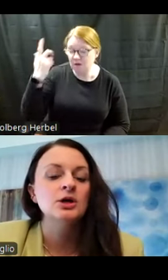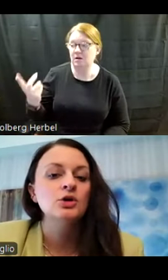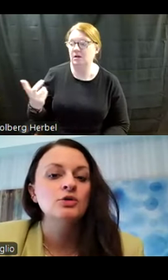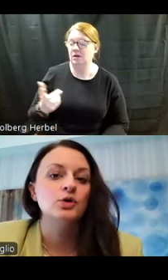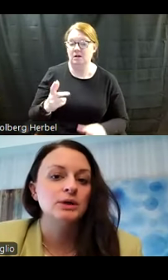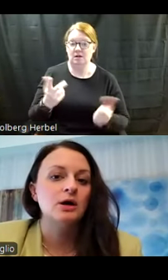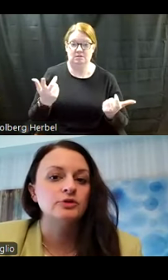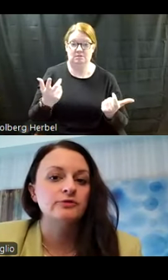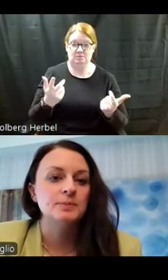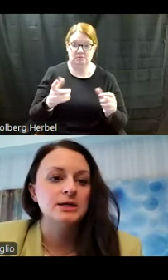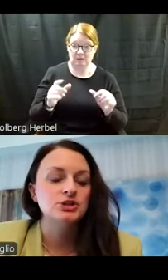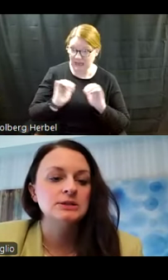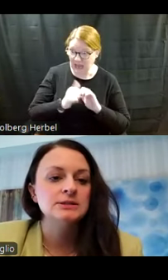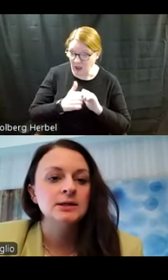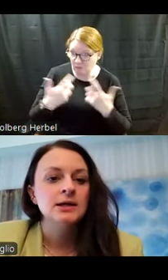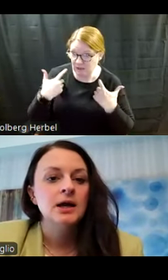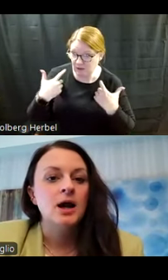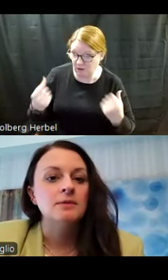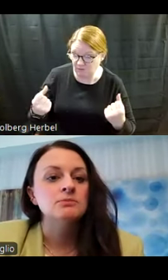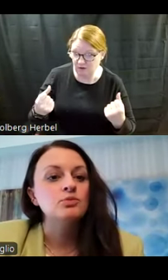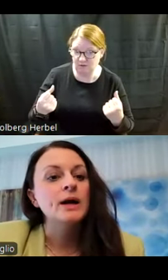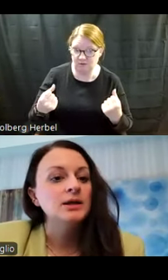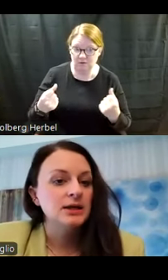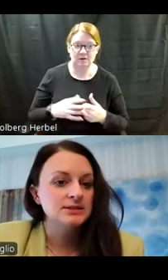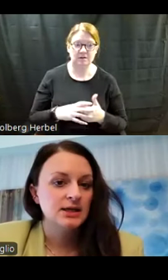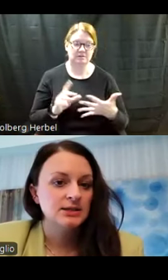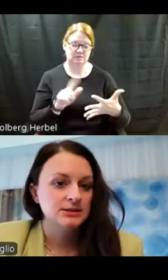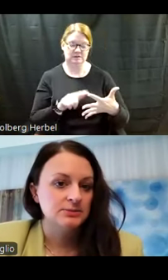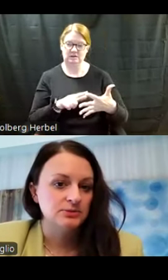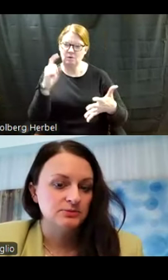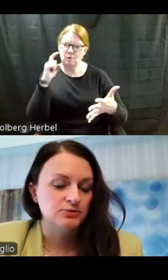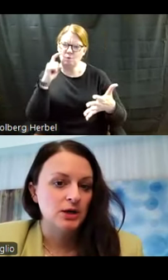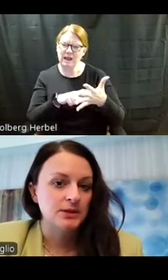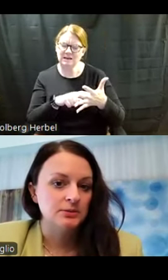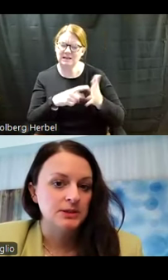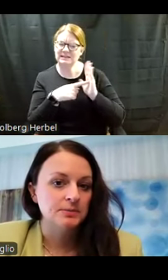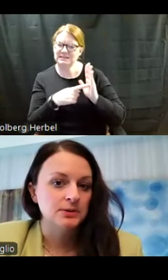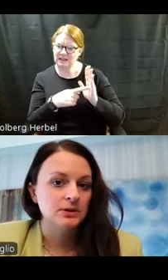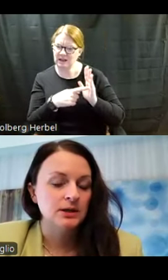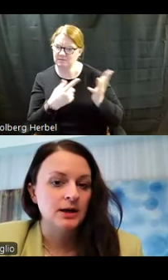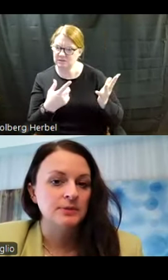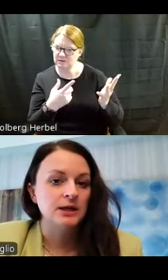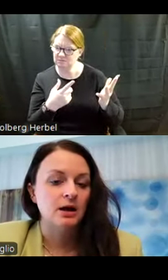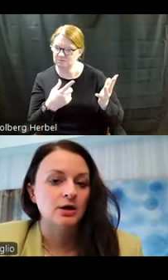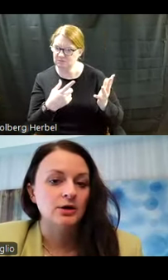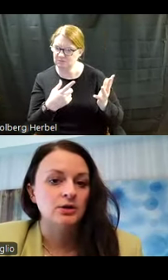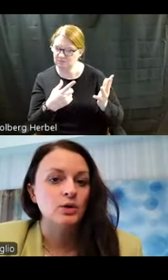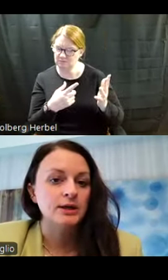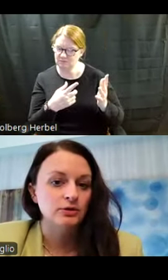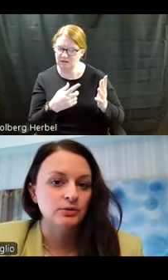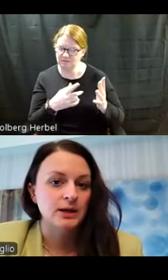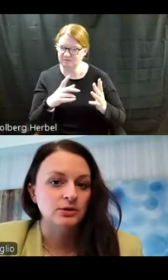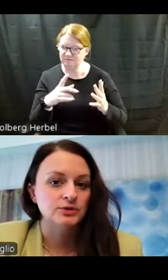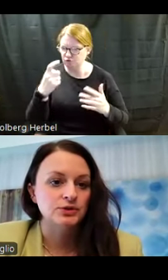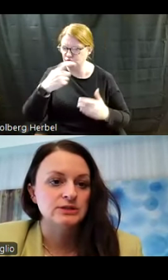paths for recovery for patients. Recognize the signs and symptoms of trauma in people that are